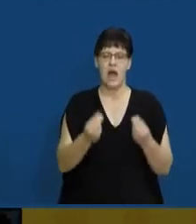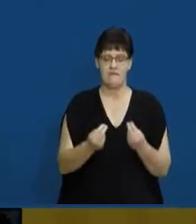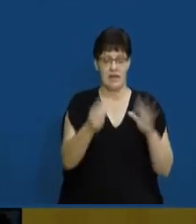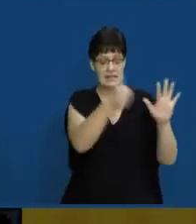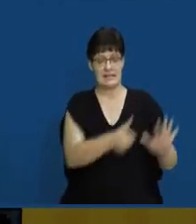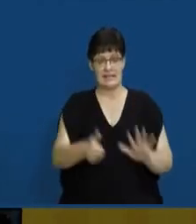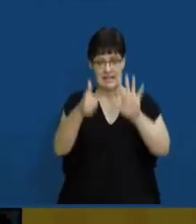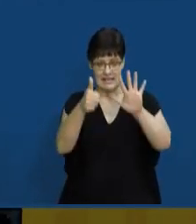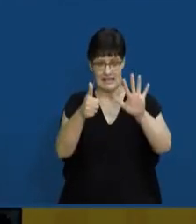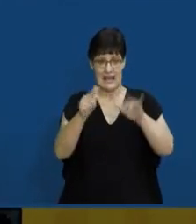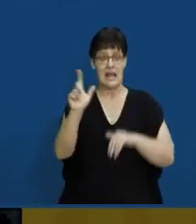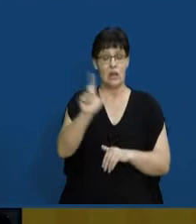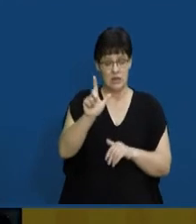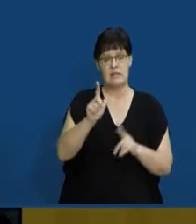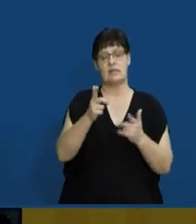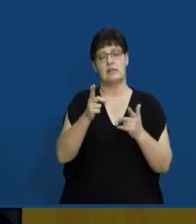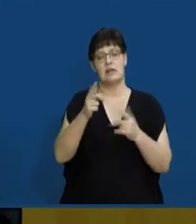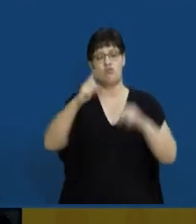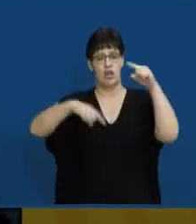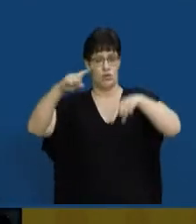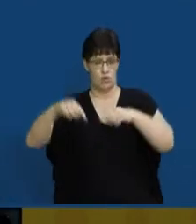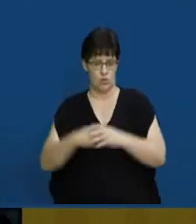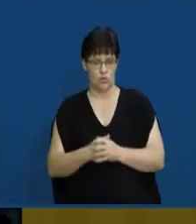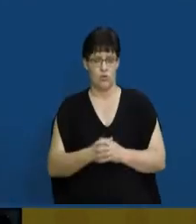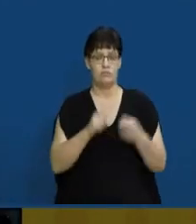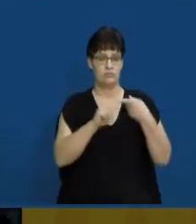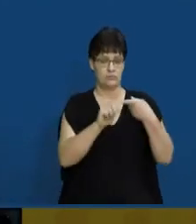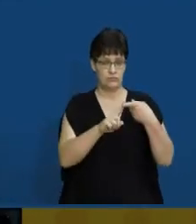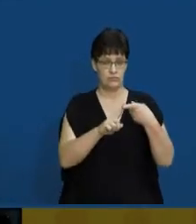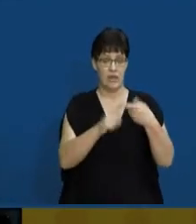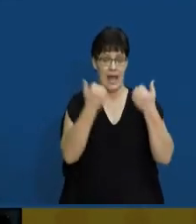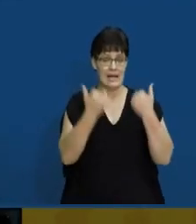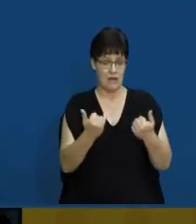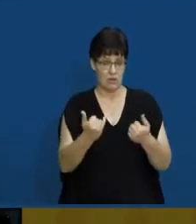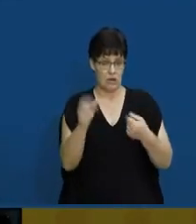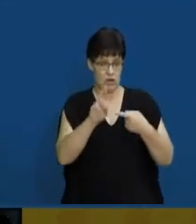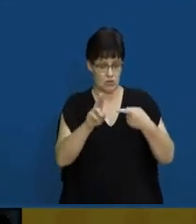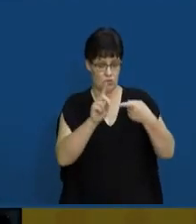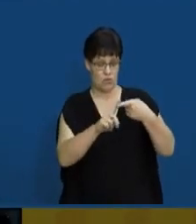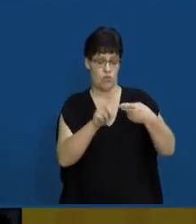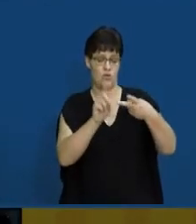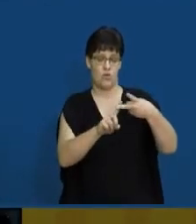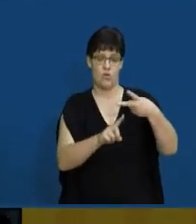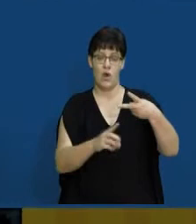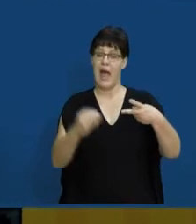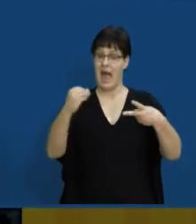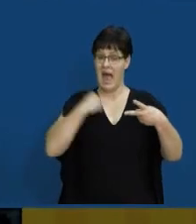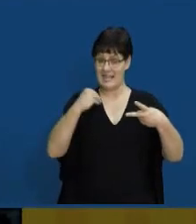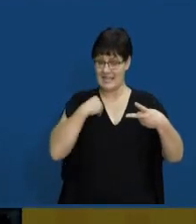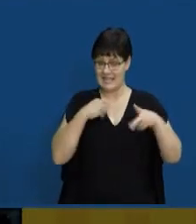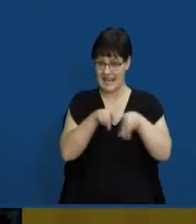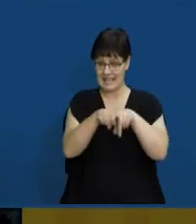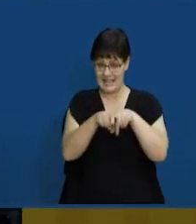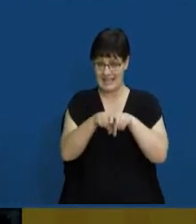6 liquidity ratios. What are they? It's your current ratio, your asset test